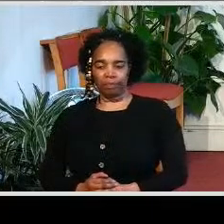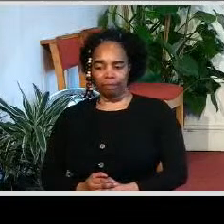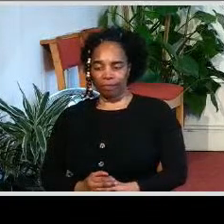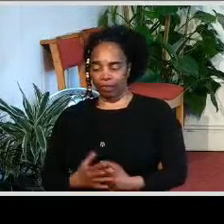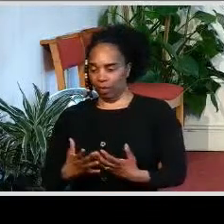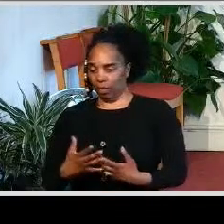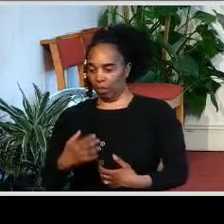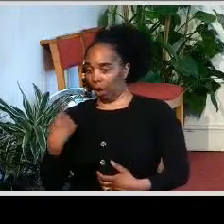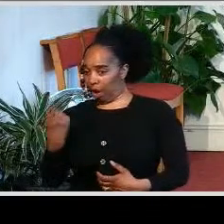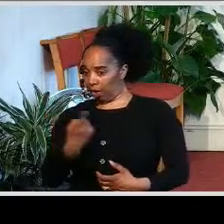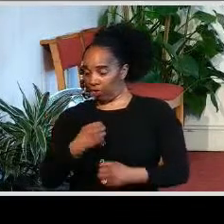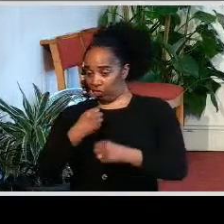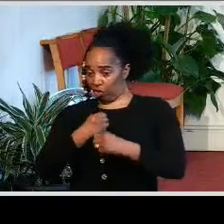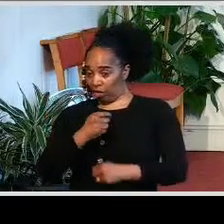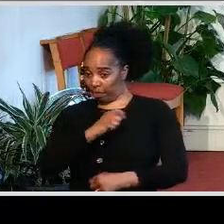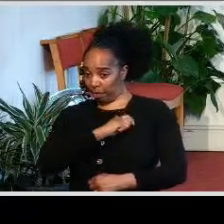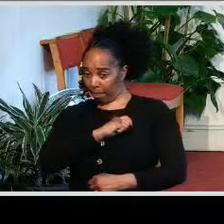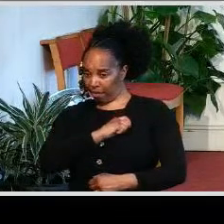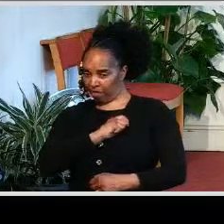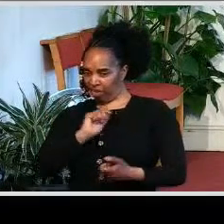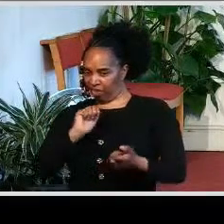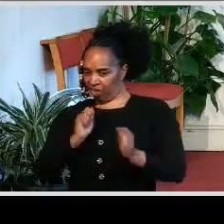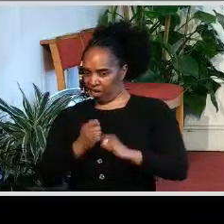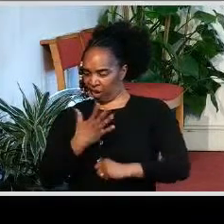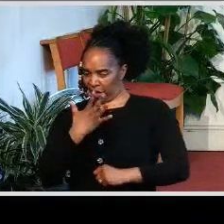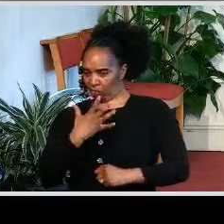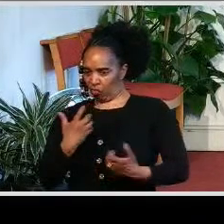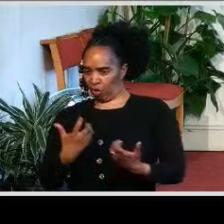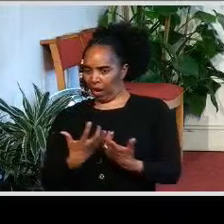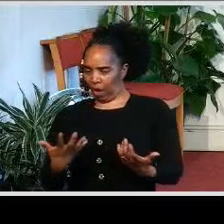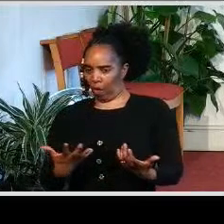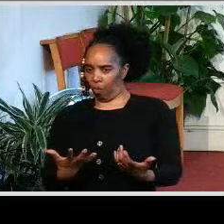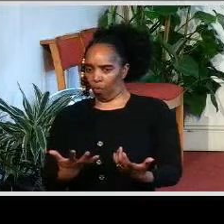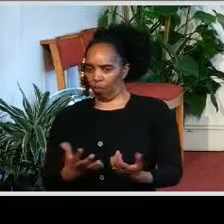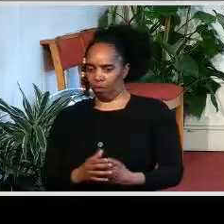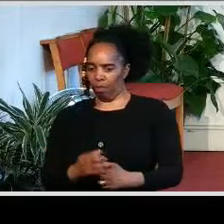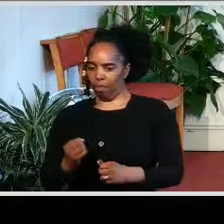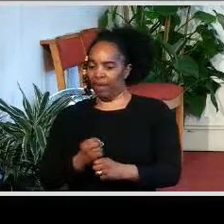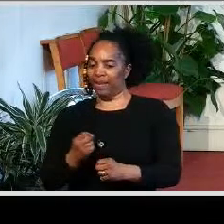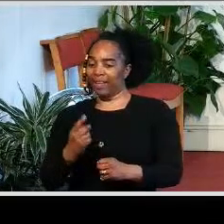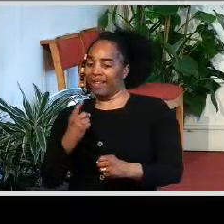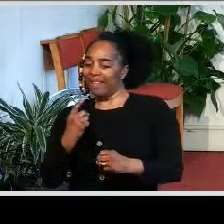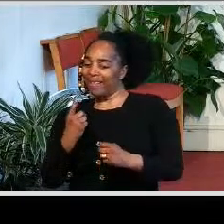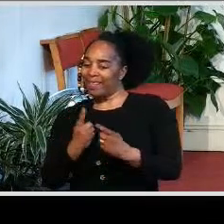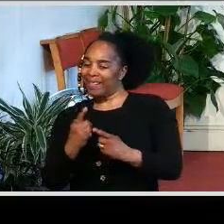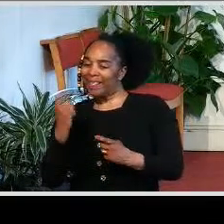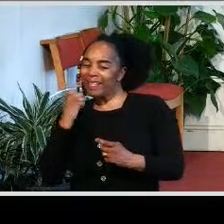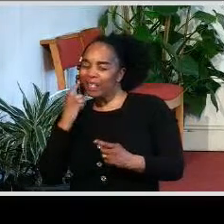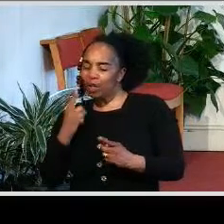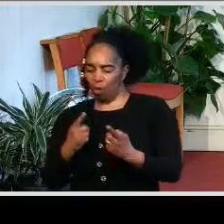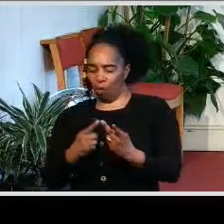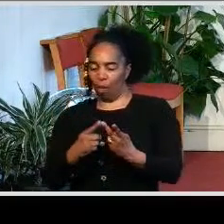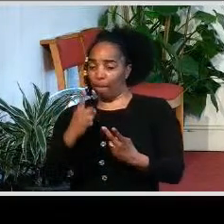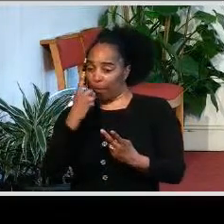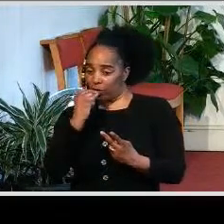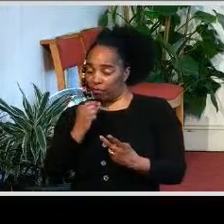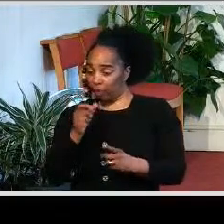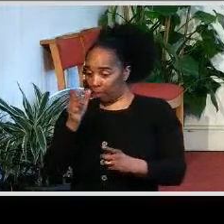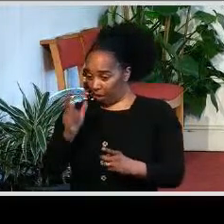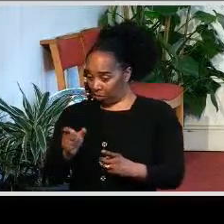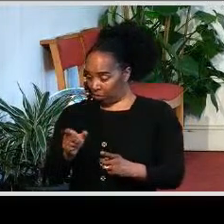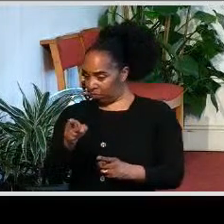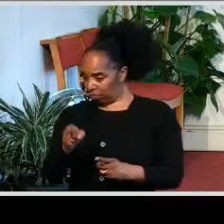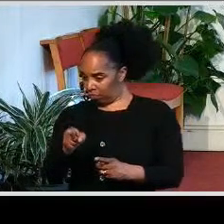change our attitudes, or how we can assist, or what your role would be in making things possible for individuals with